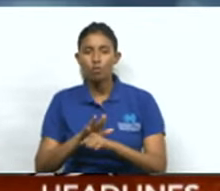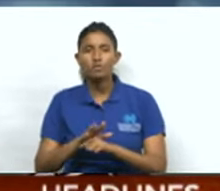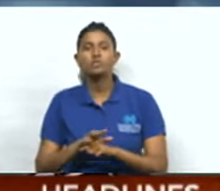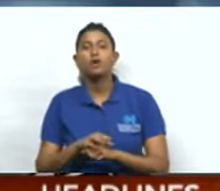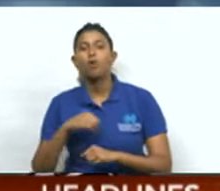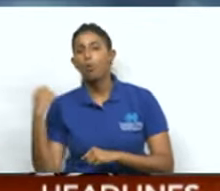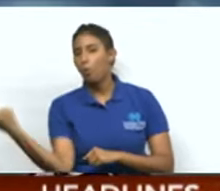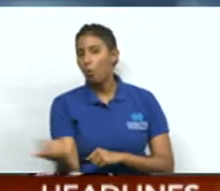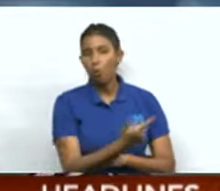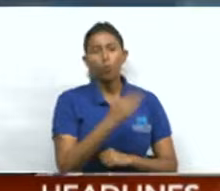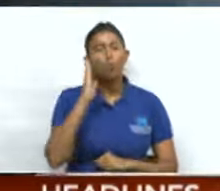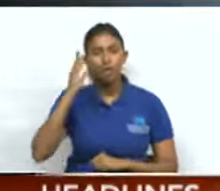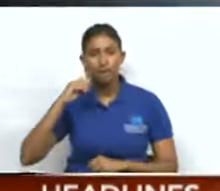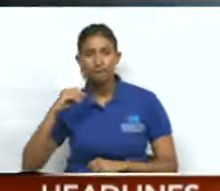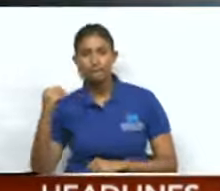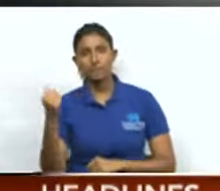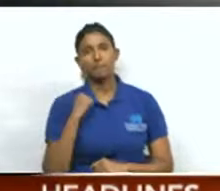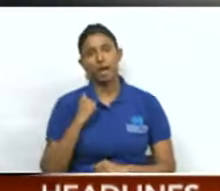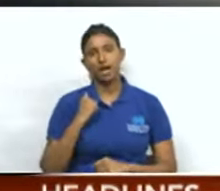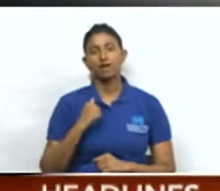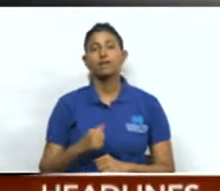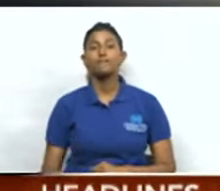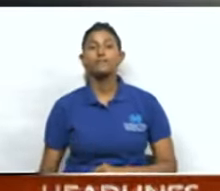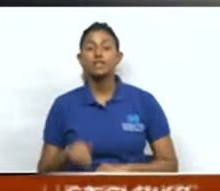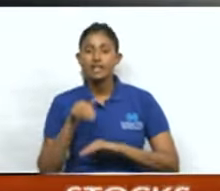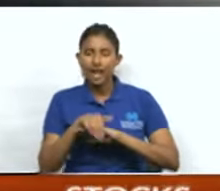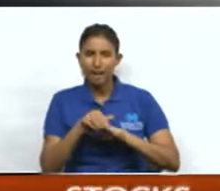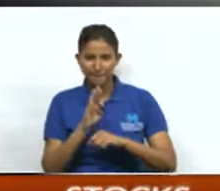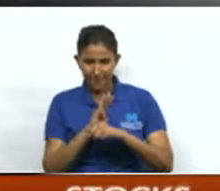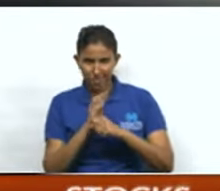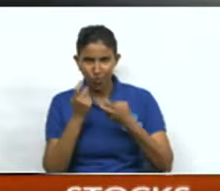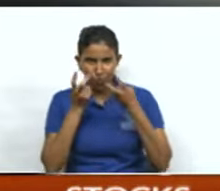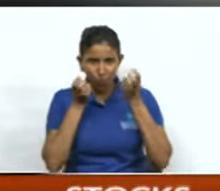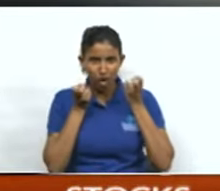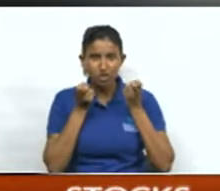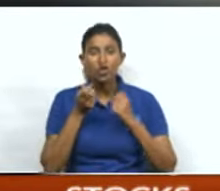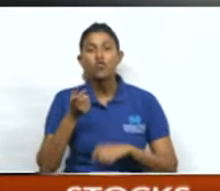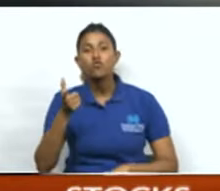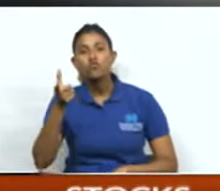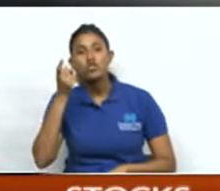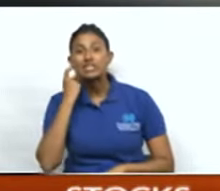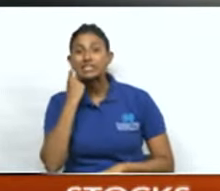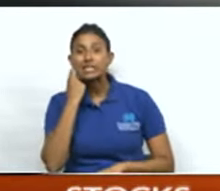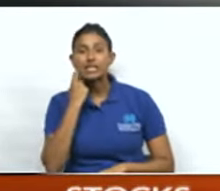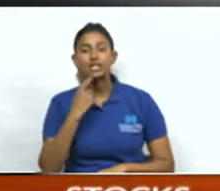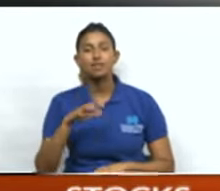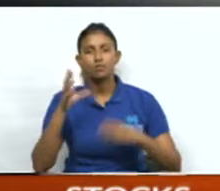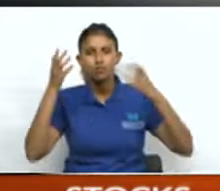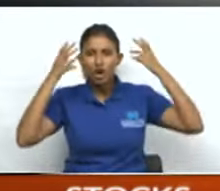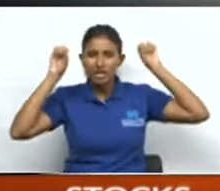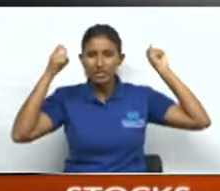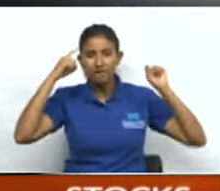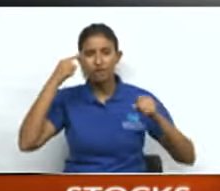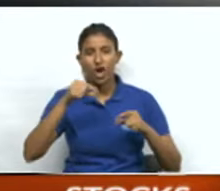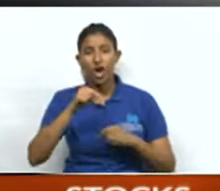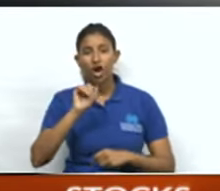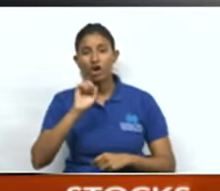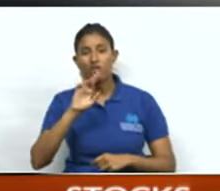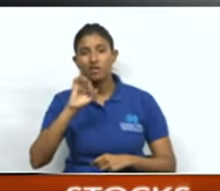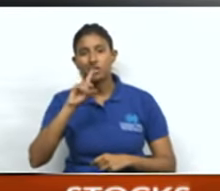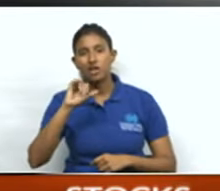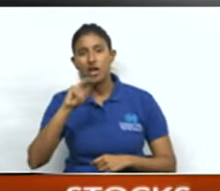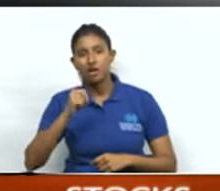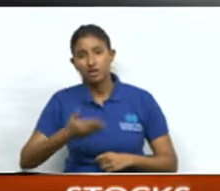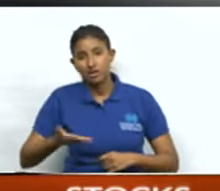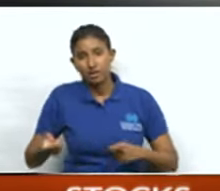fully reimbursed. In tonight's Business Watch, the recently appointed president of Guardian Asset Management is seeing